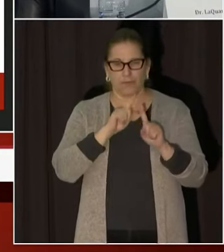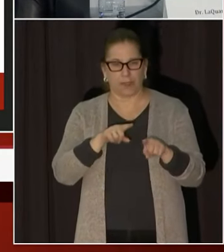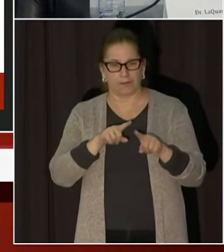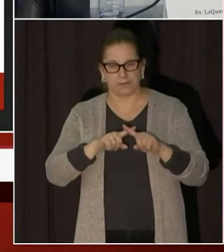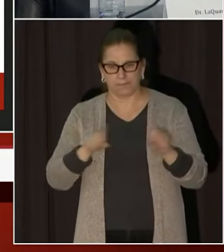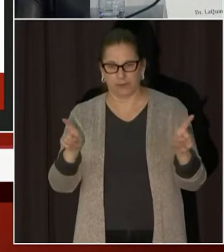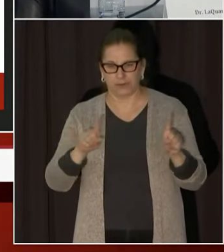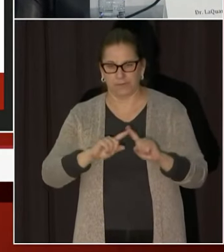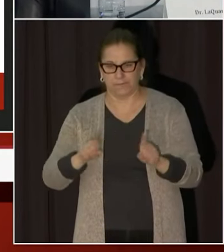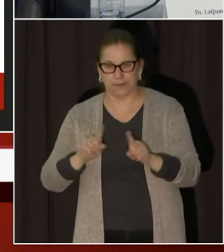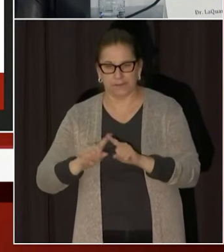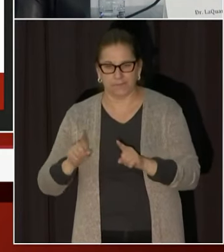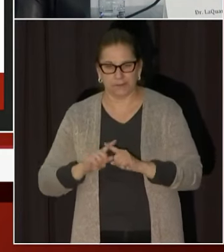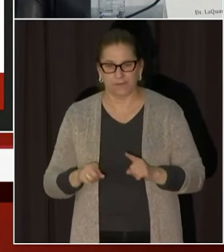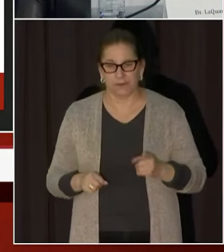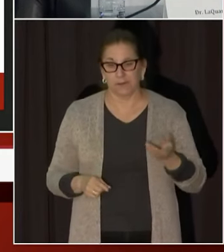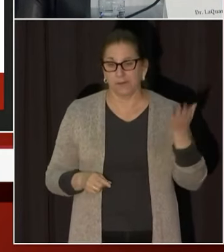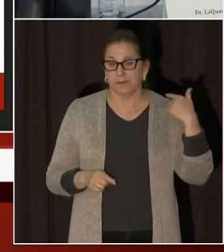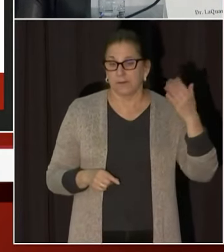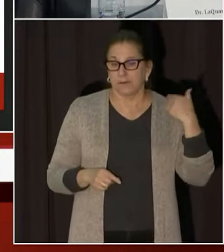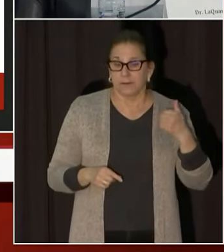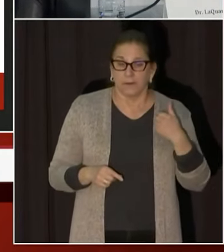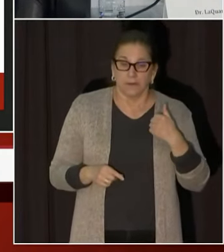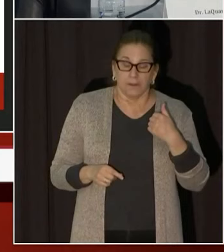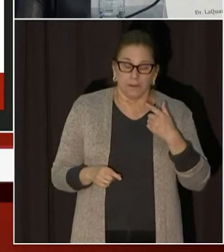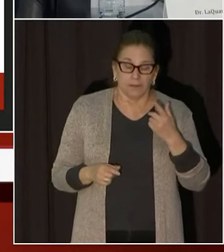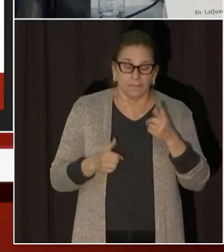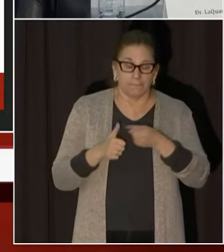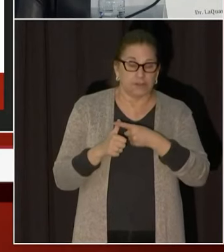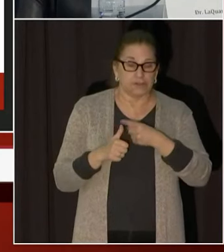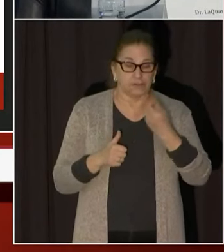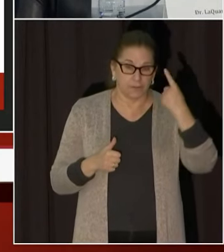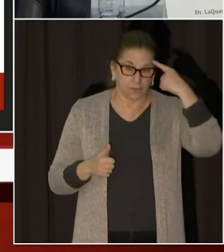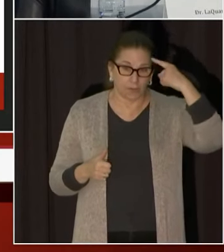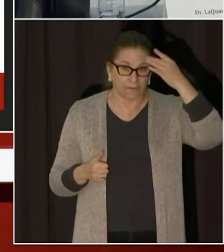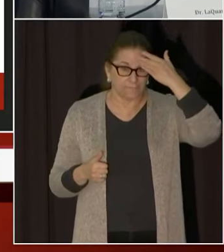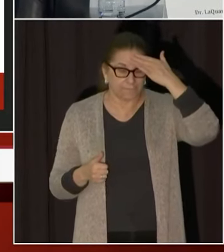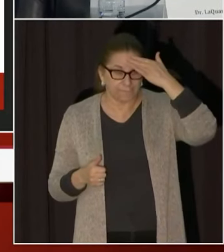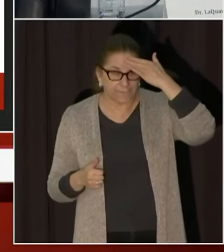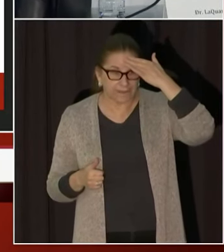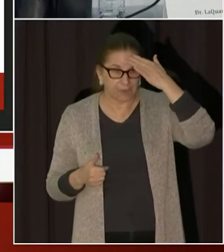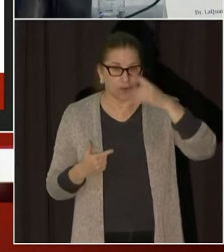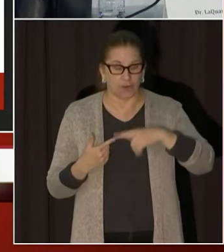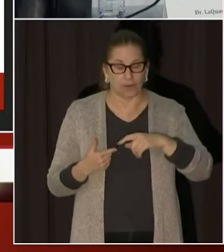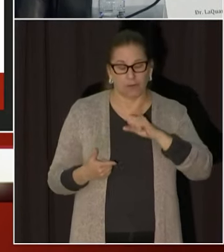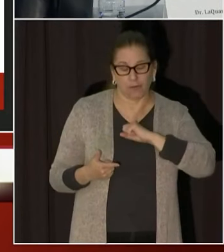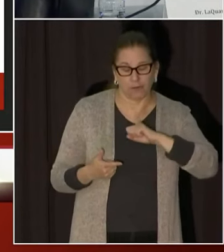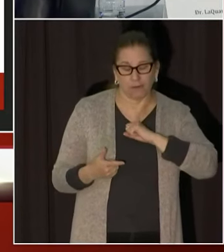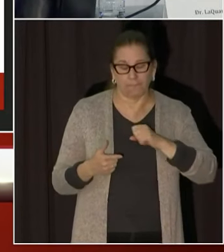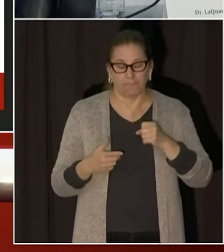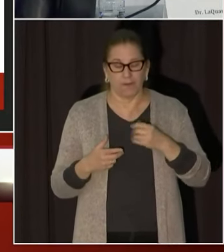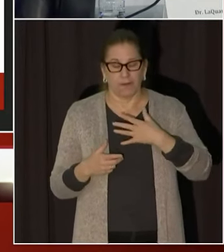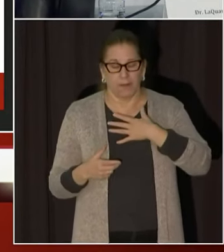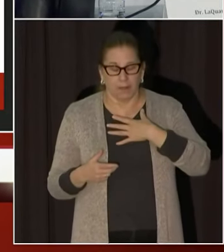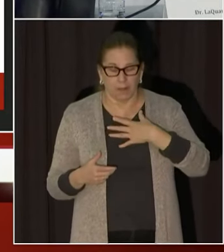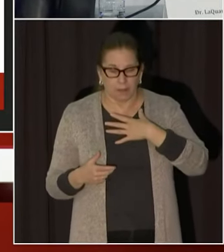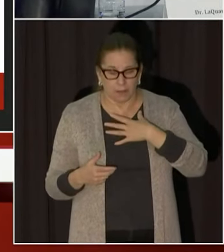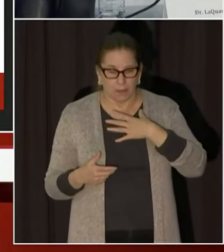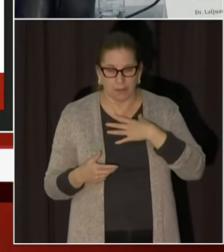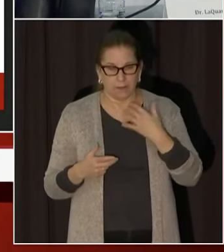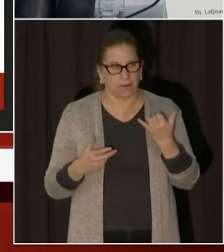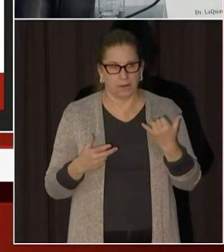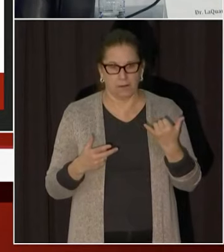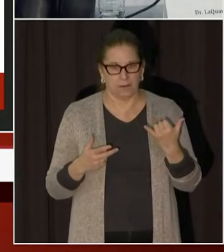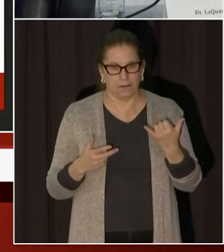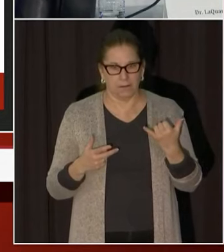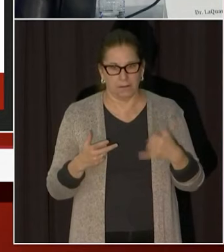having people pay attention to fever, cough, shortness of breath. We now know that there's a number